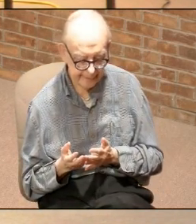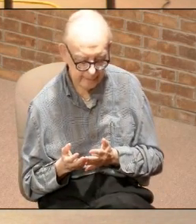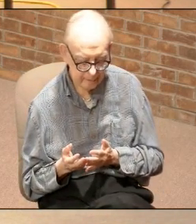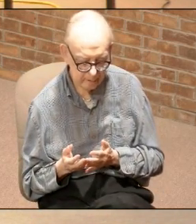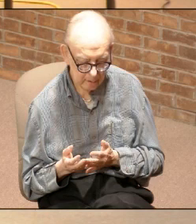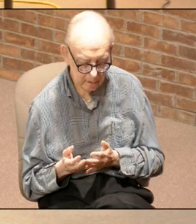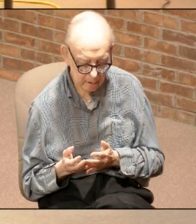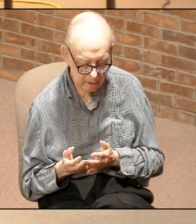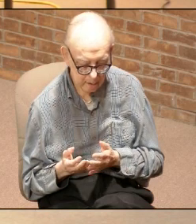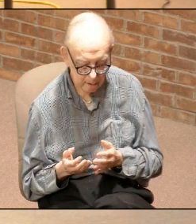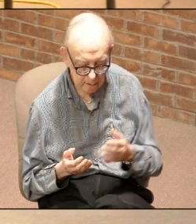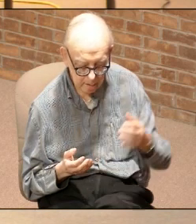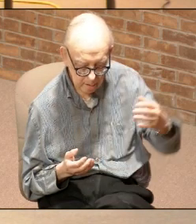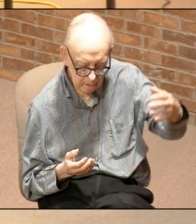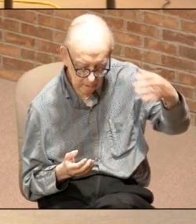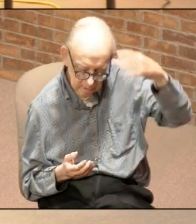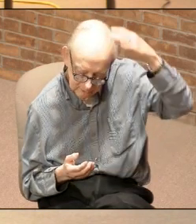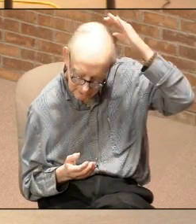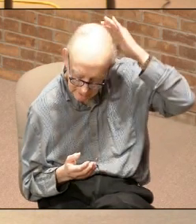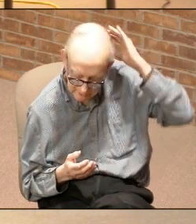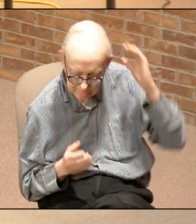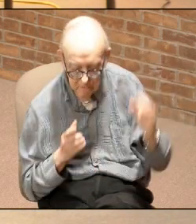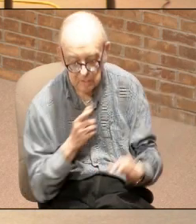lions are lazy hunters